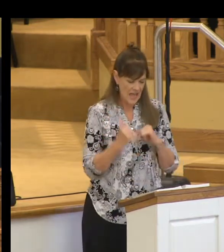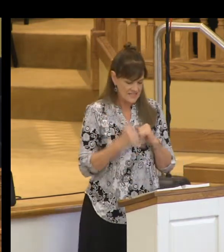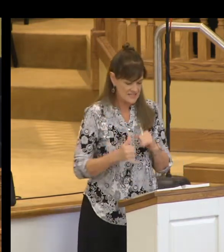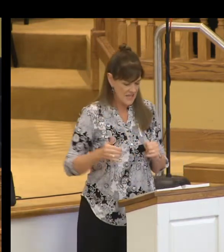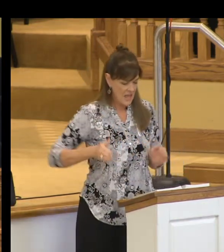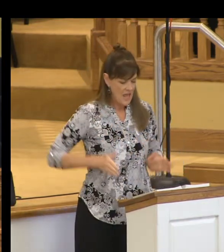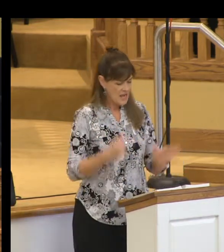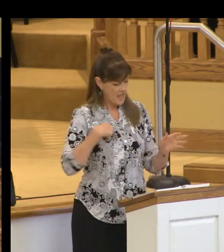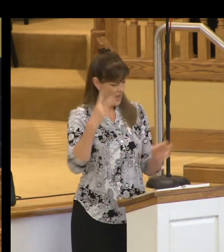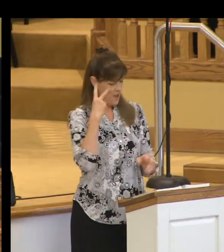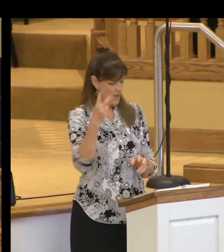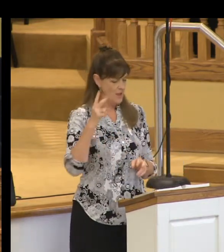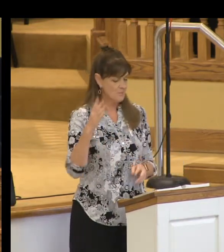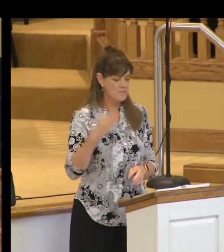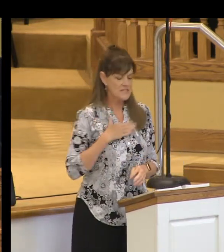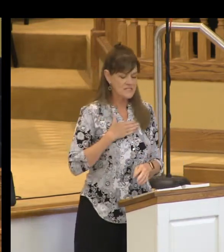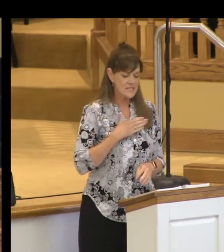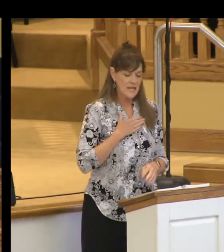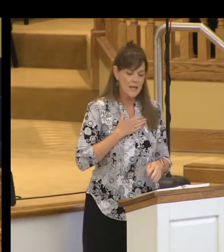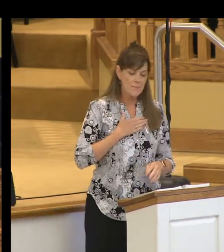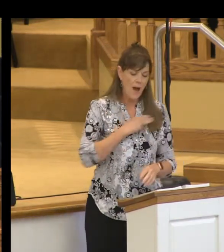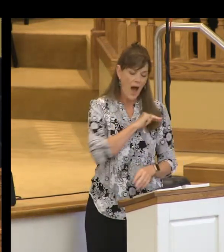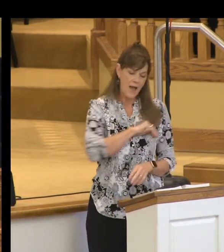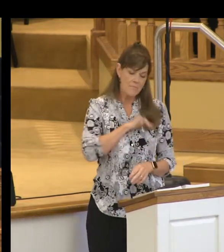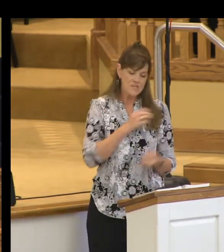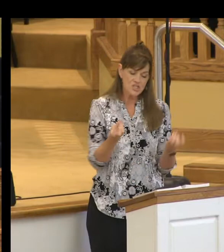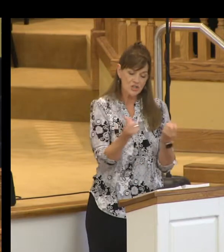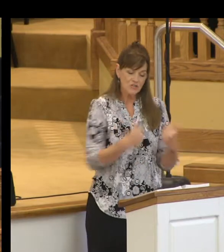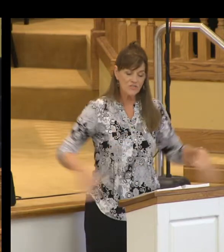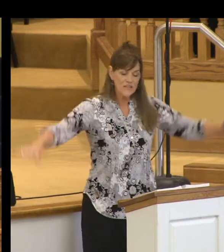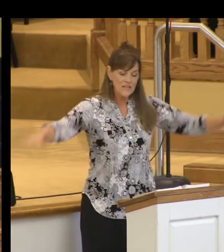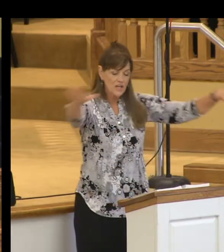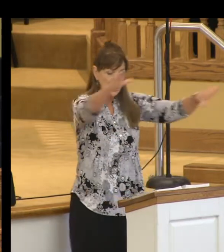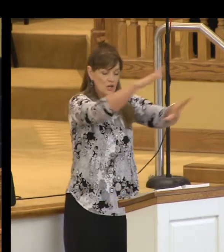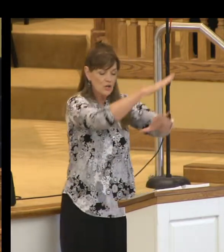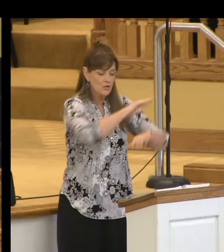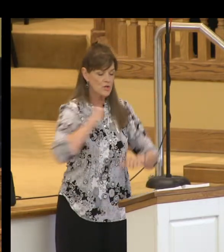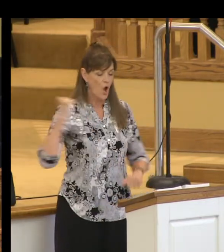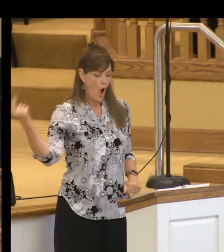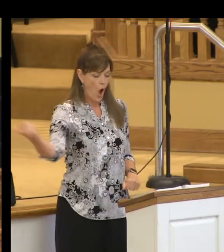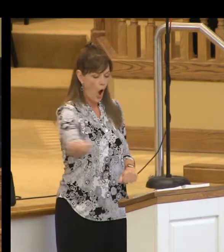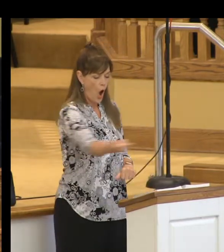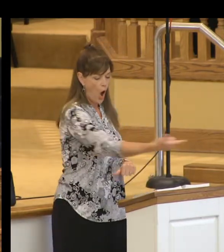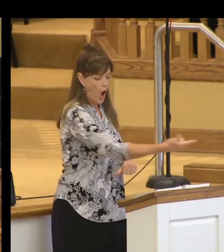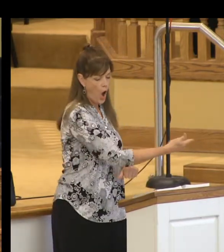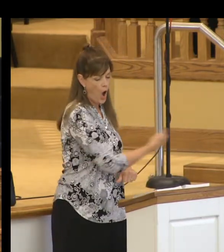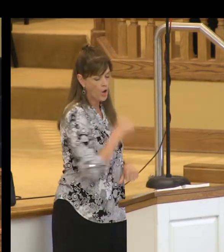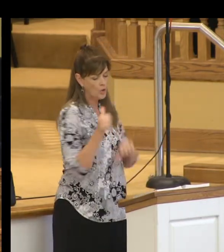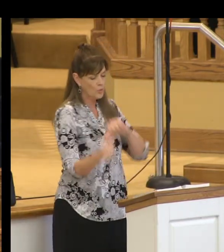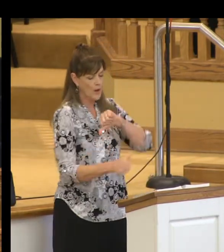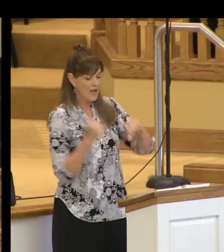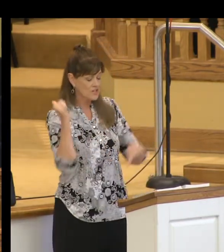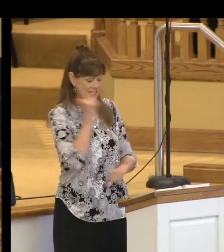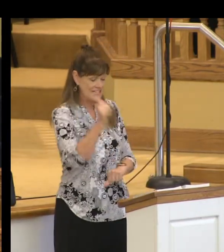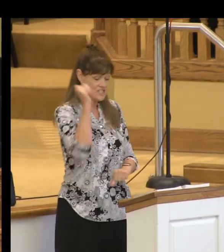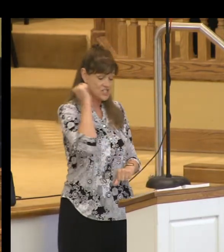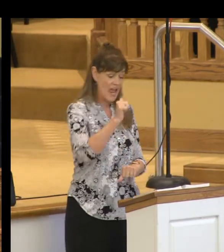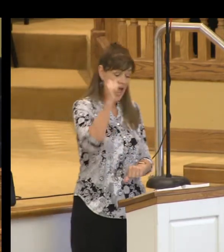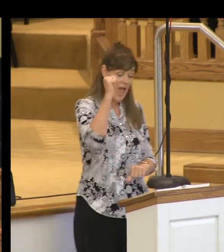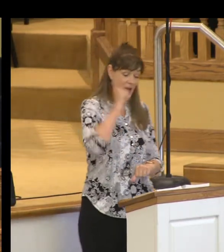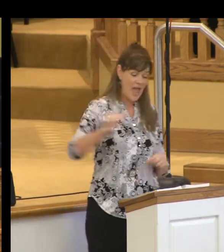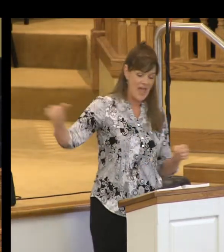last. Let me see my mission field all around